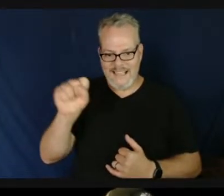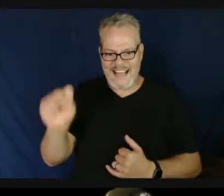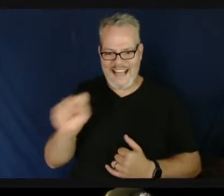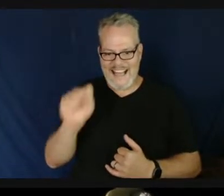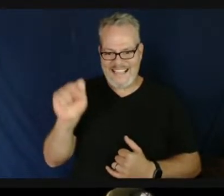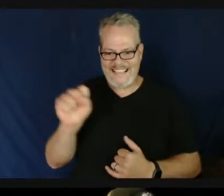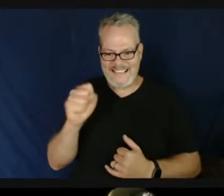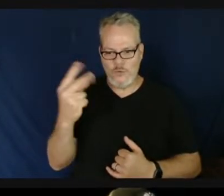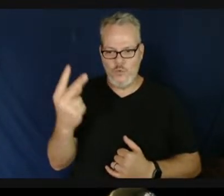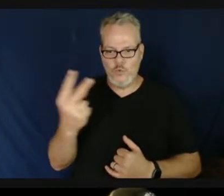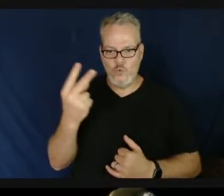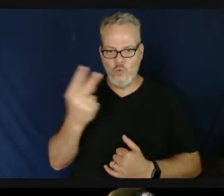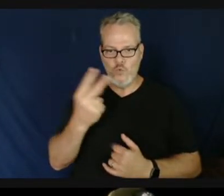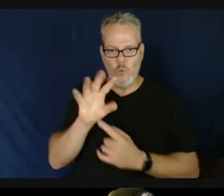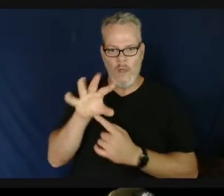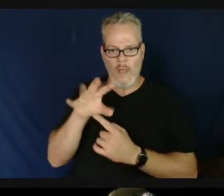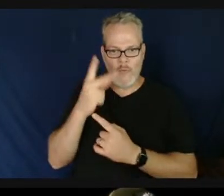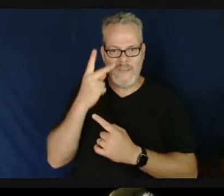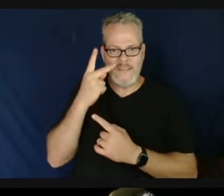Similarly, just showing degassing.